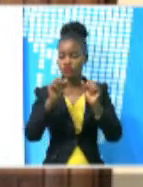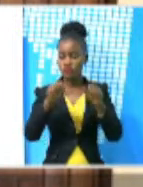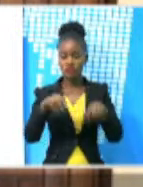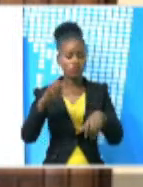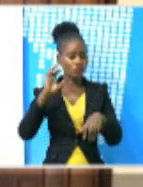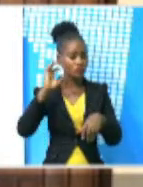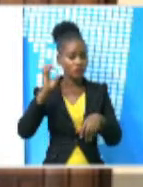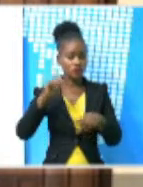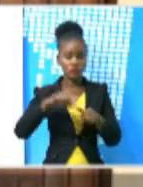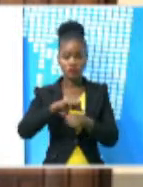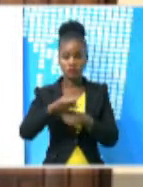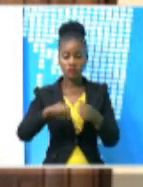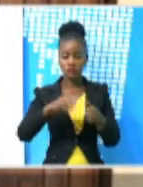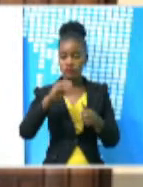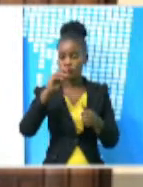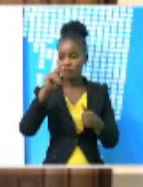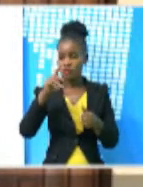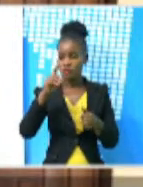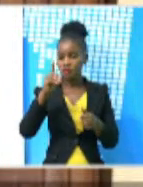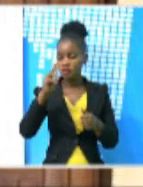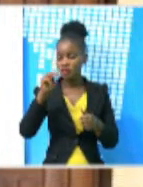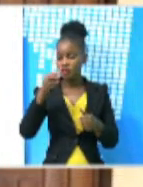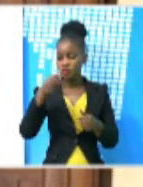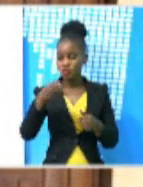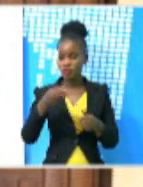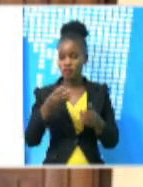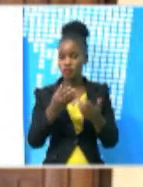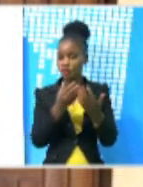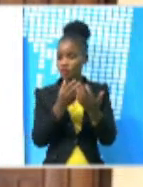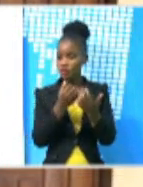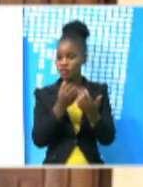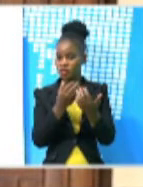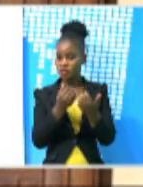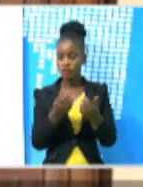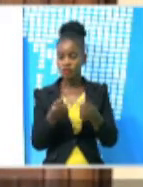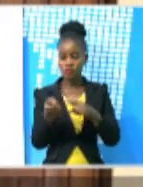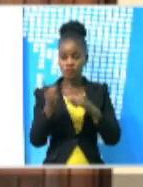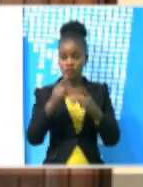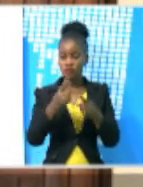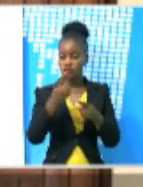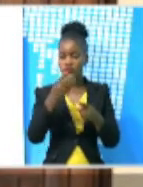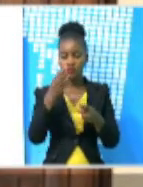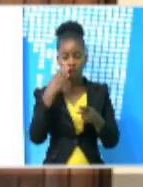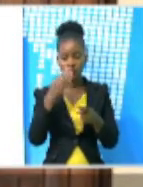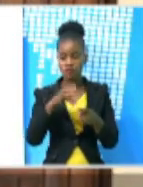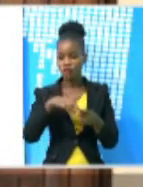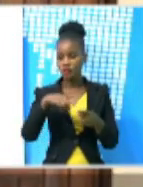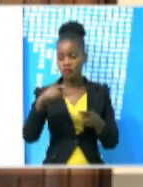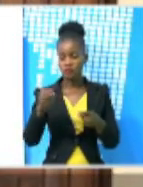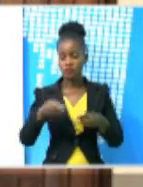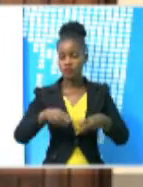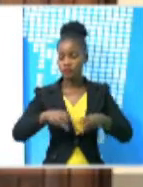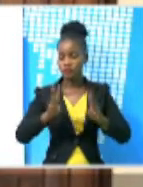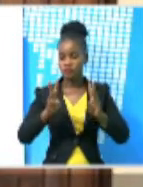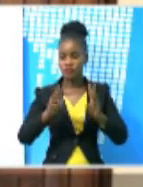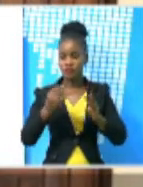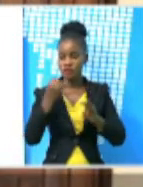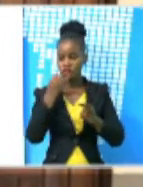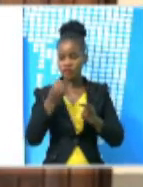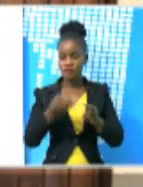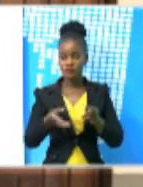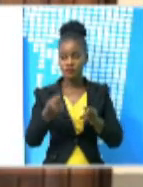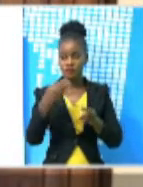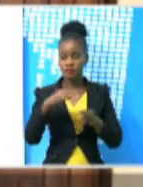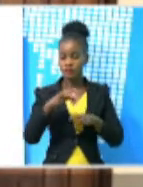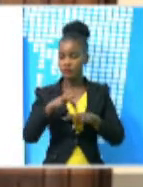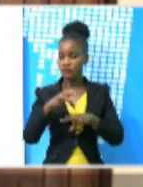hearing about the parish model. So we are also waiting to see whether the 1 billion extra for roads is released such